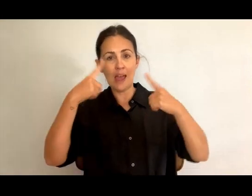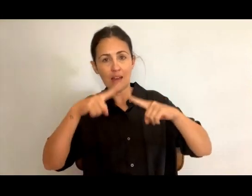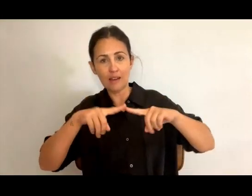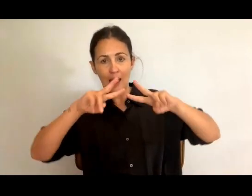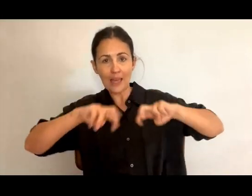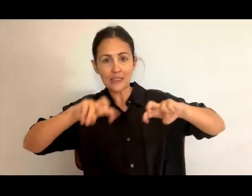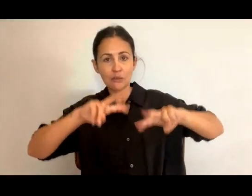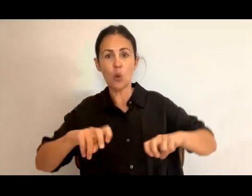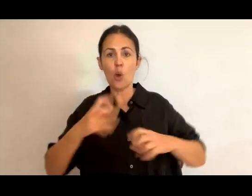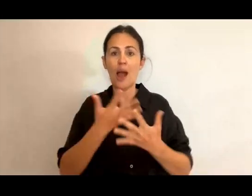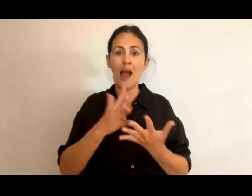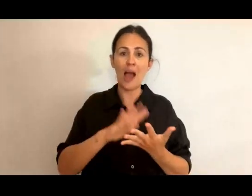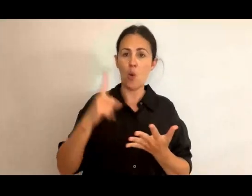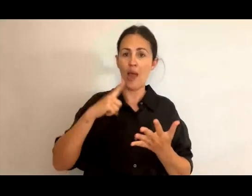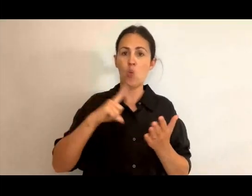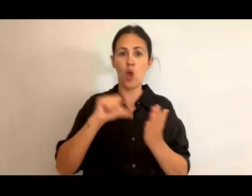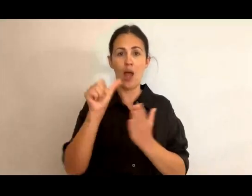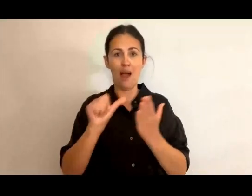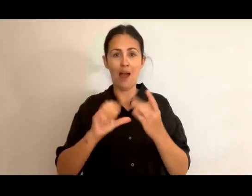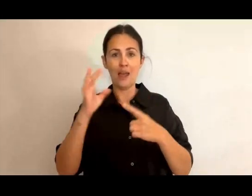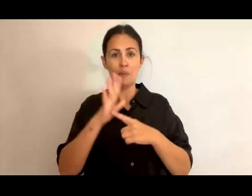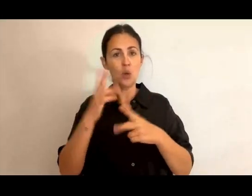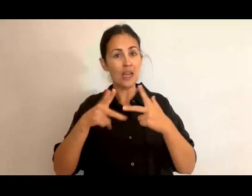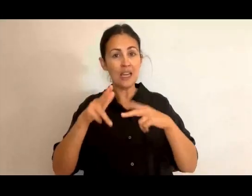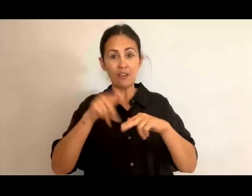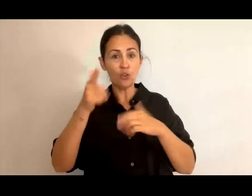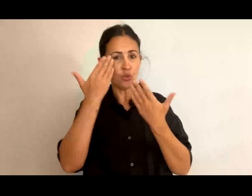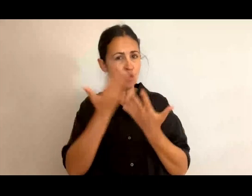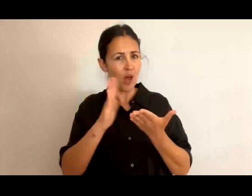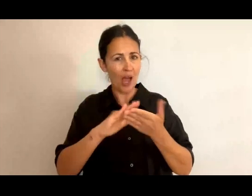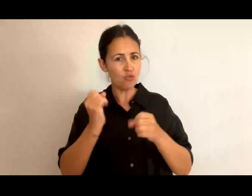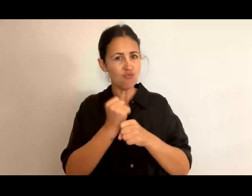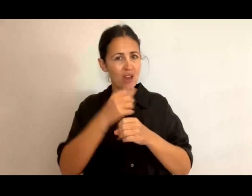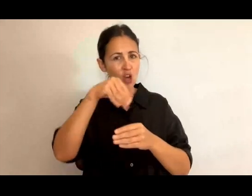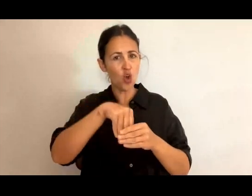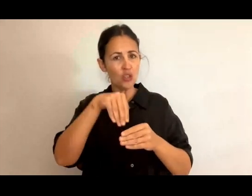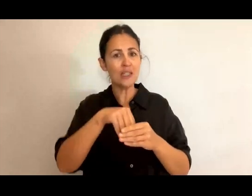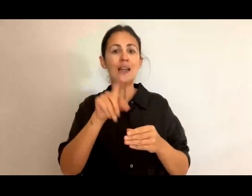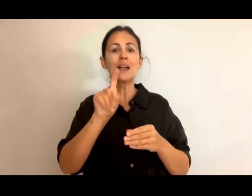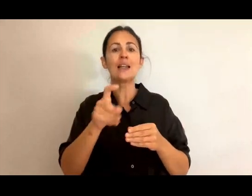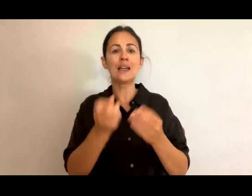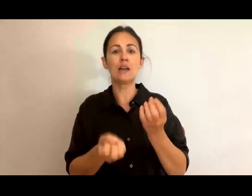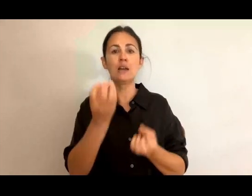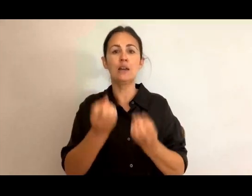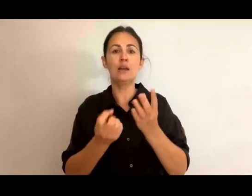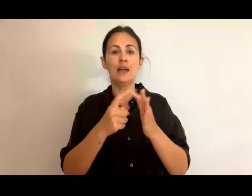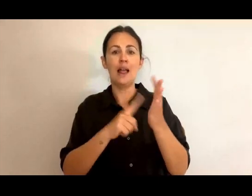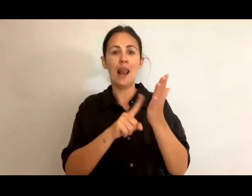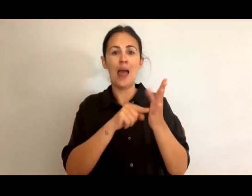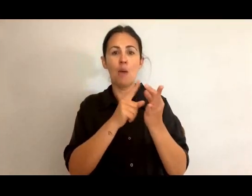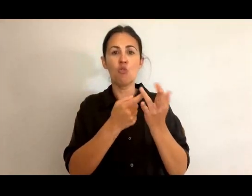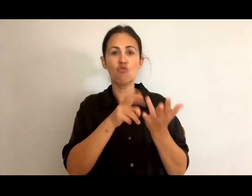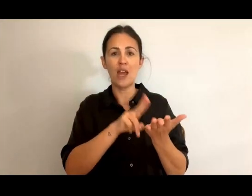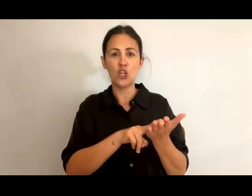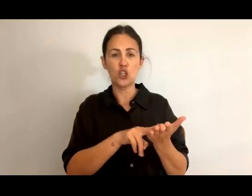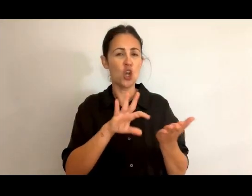ideas of how to address that content, you can look at the elaborations. Elaborations are not mandatory, they are illustrations of practice to